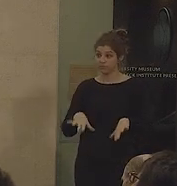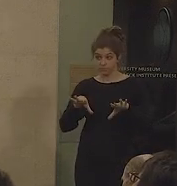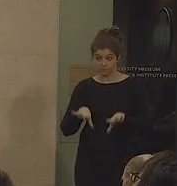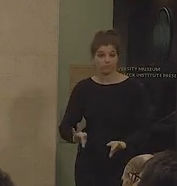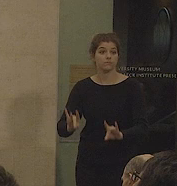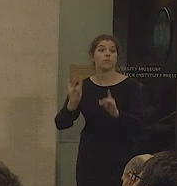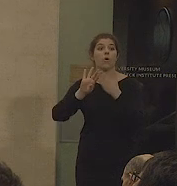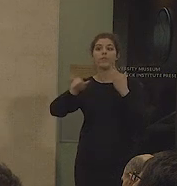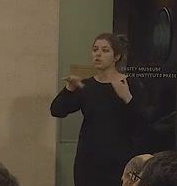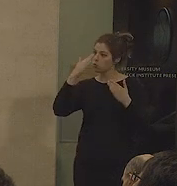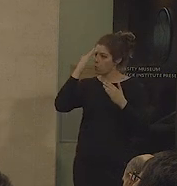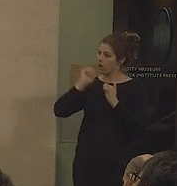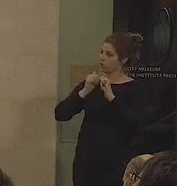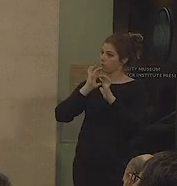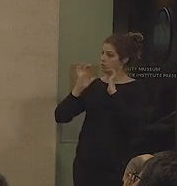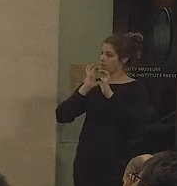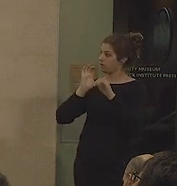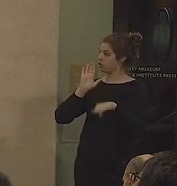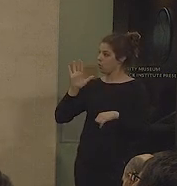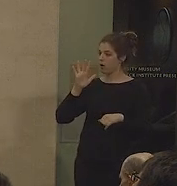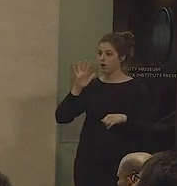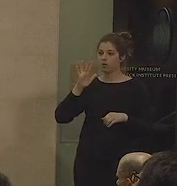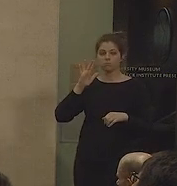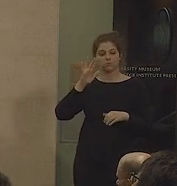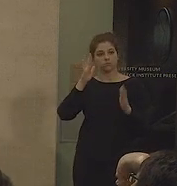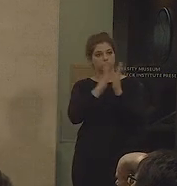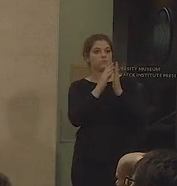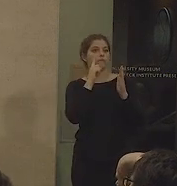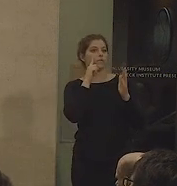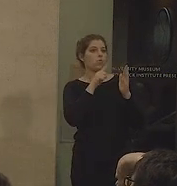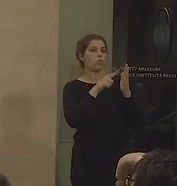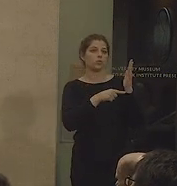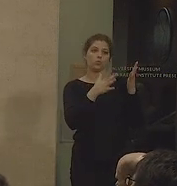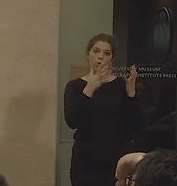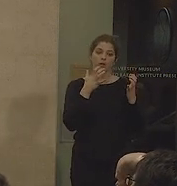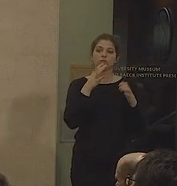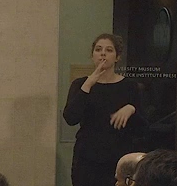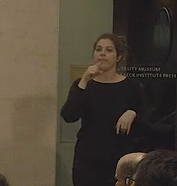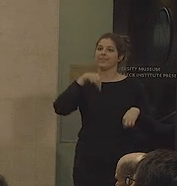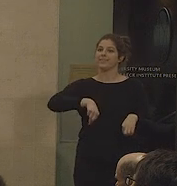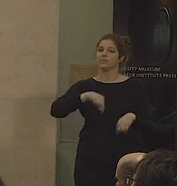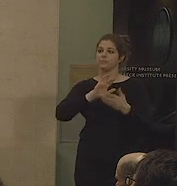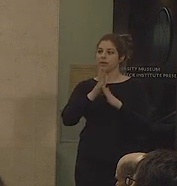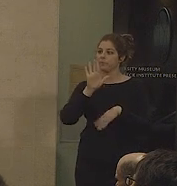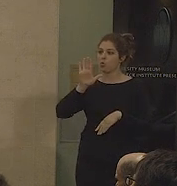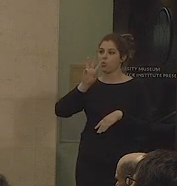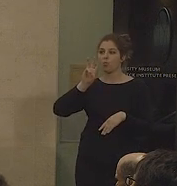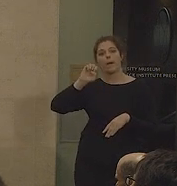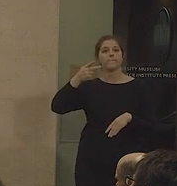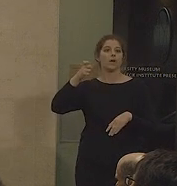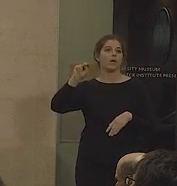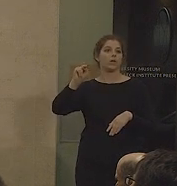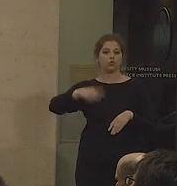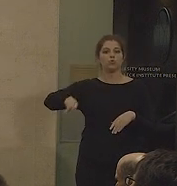this, you do know how to communicate. You're fierce in asking what you want. And this became your weapon.